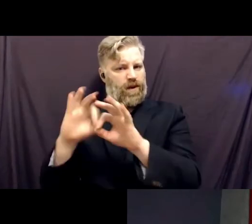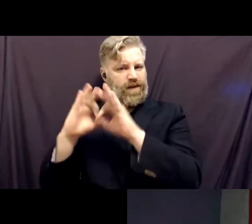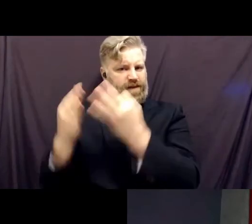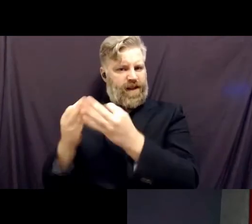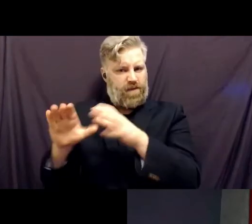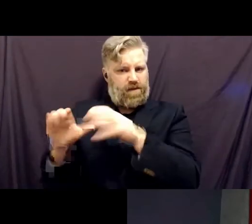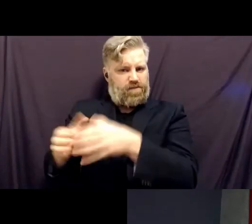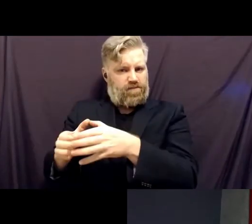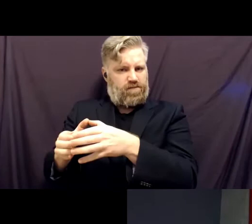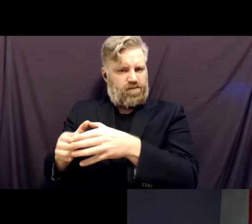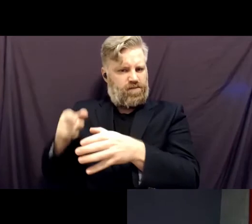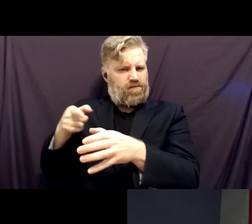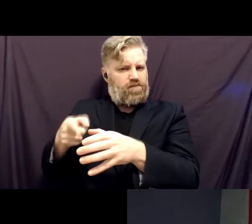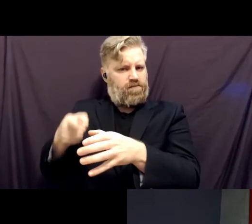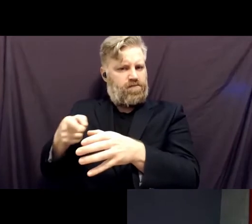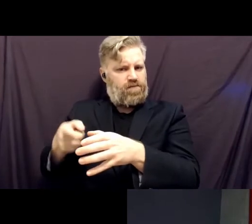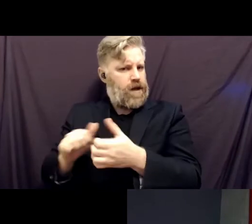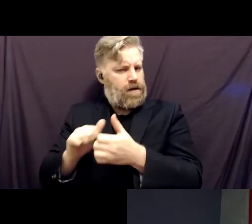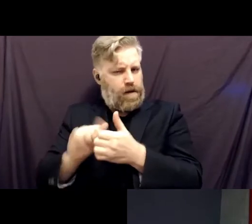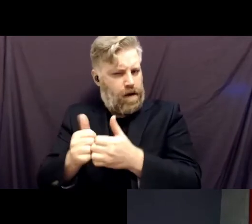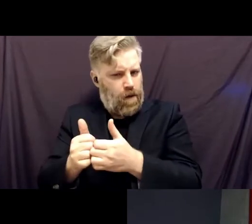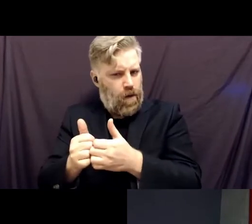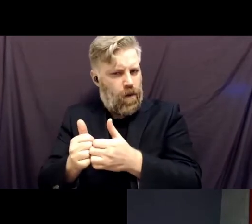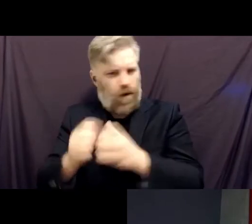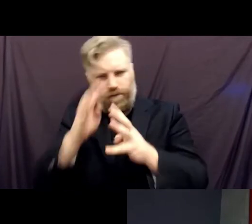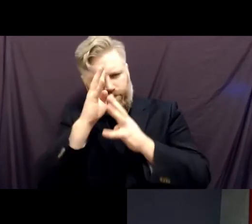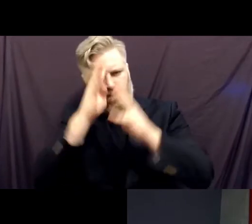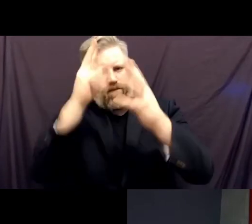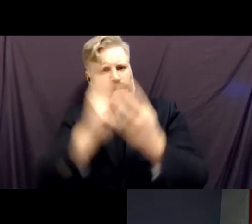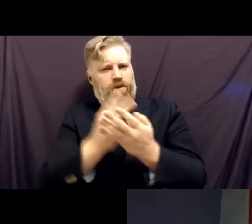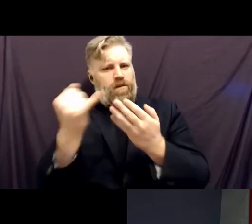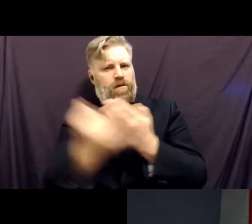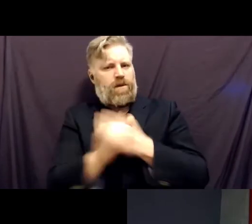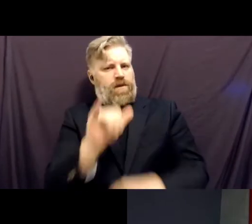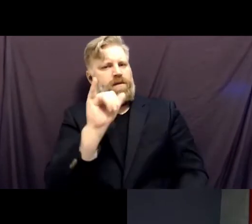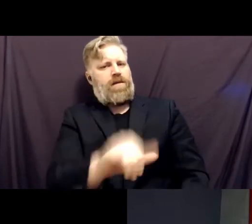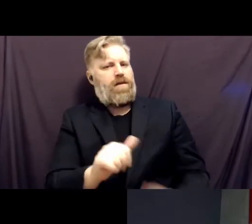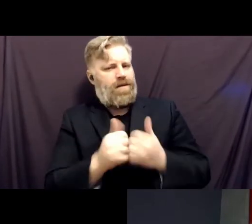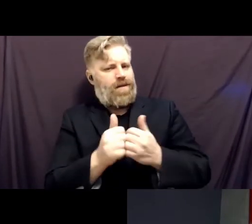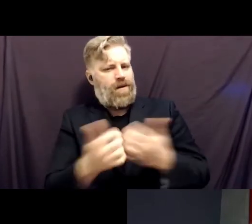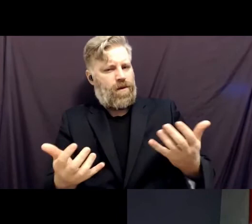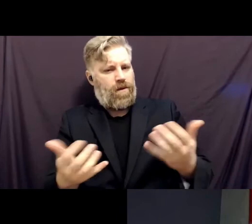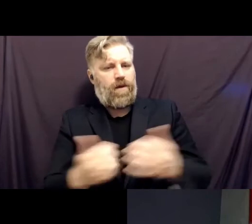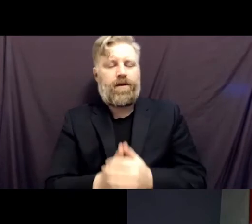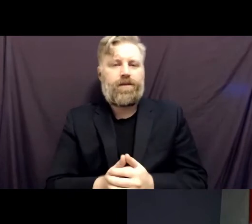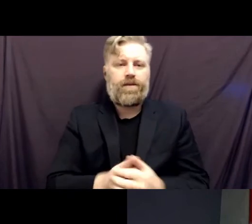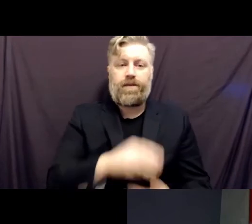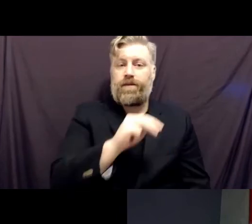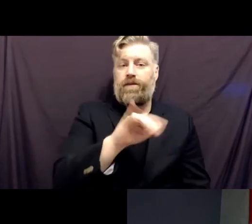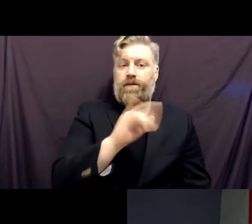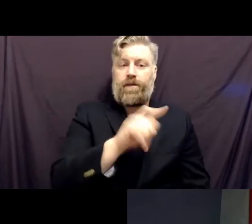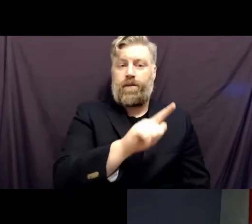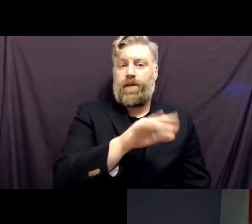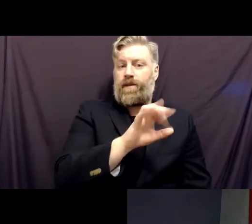like ours come to create such a project. When Michael Fembek and I